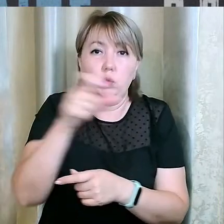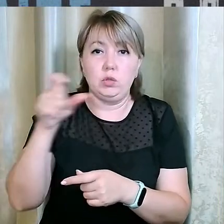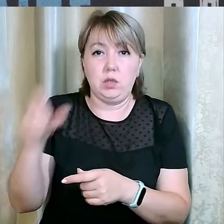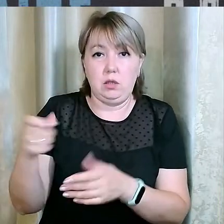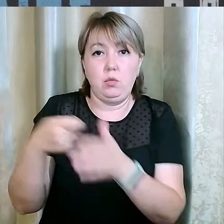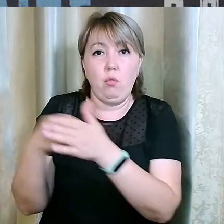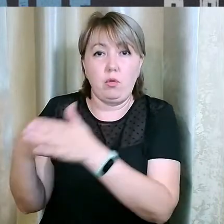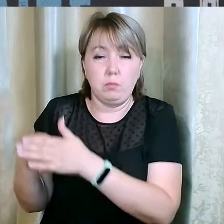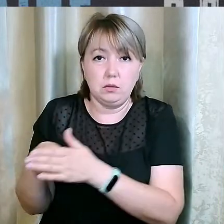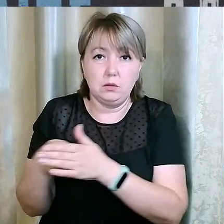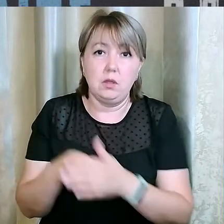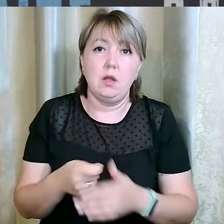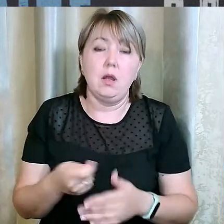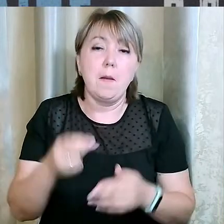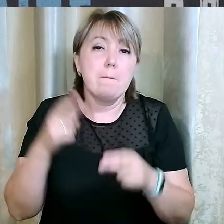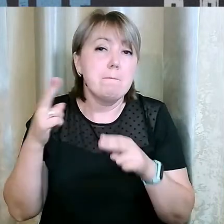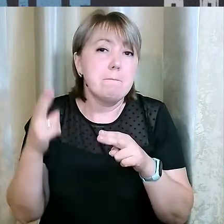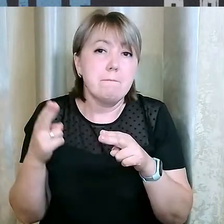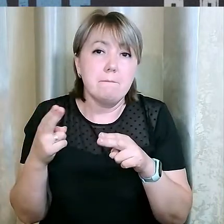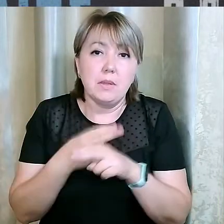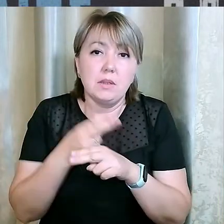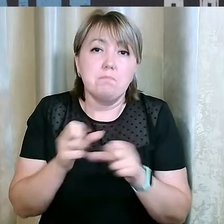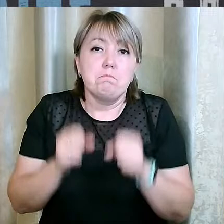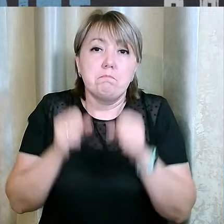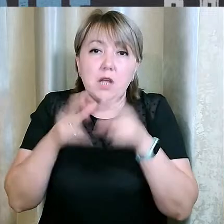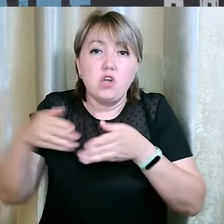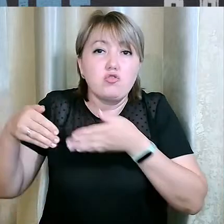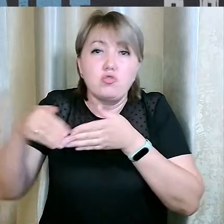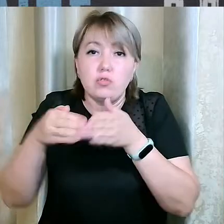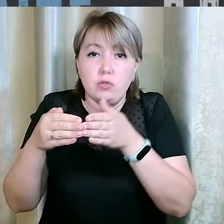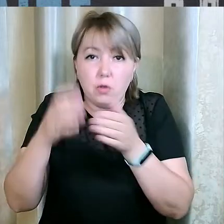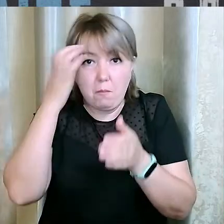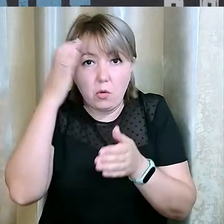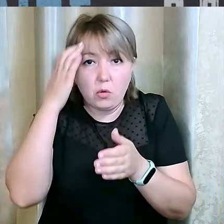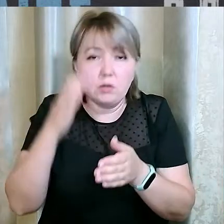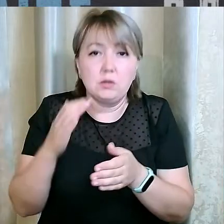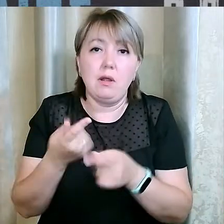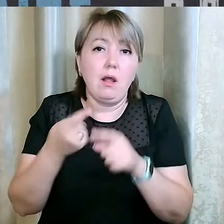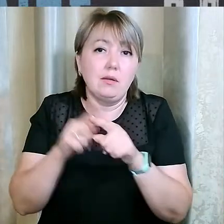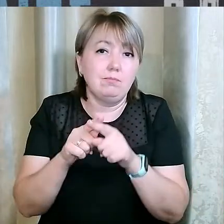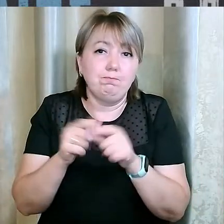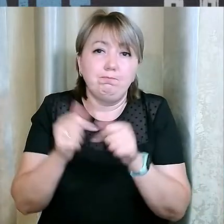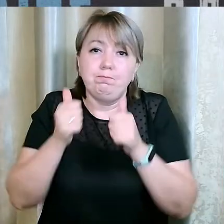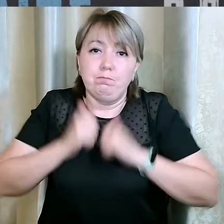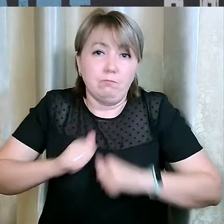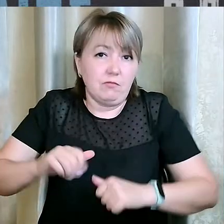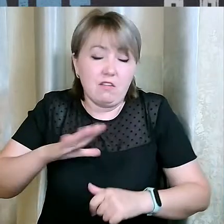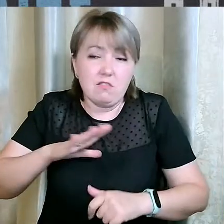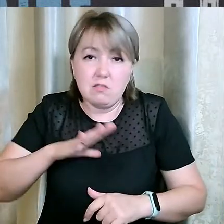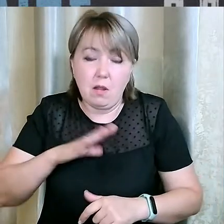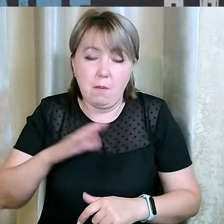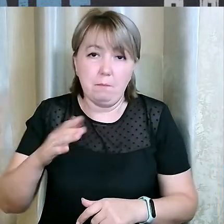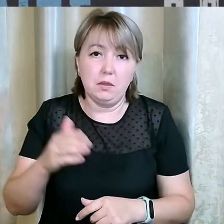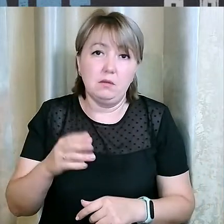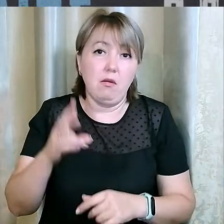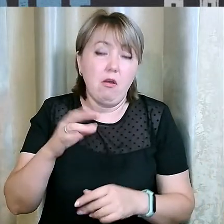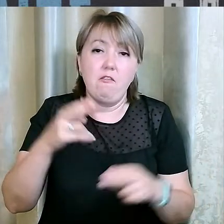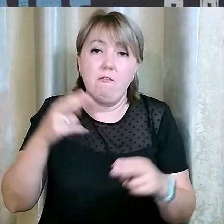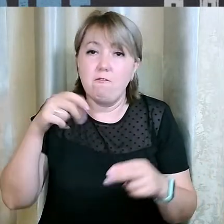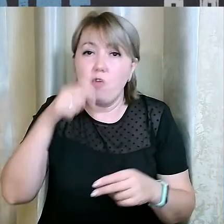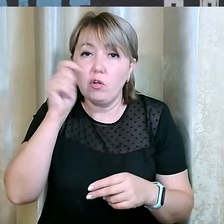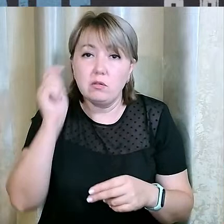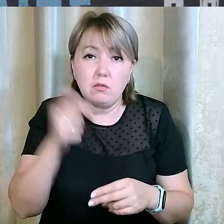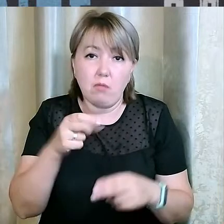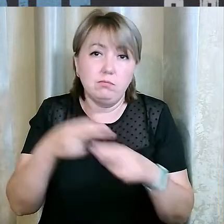million people. Security of Black Sea ports is synonymous to peace and stability of the world food market. Despite